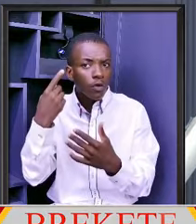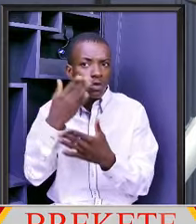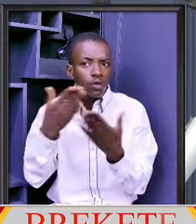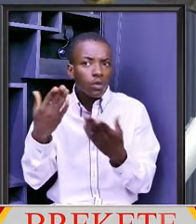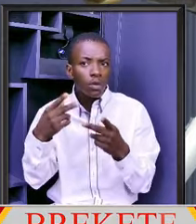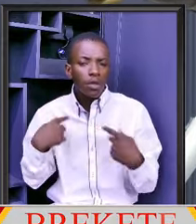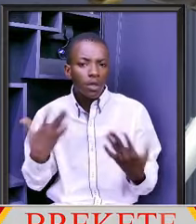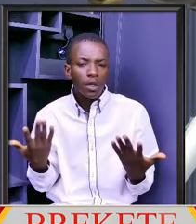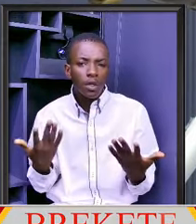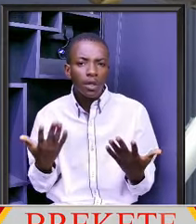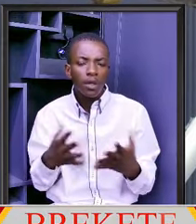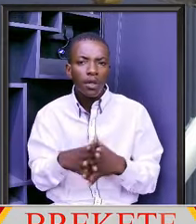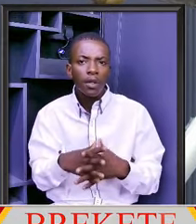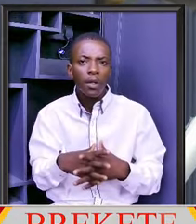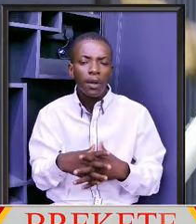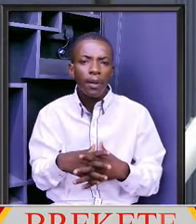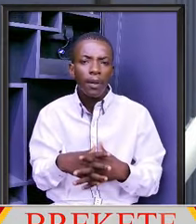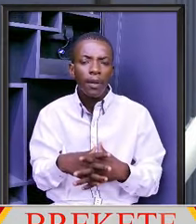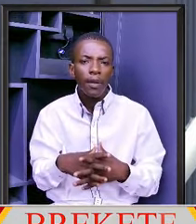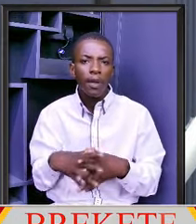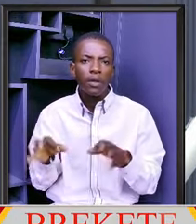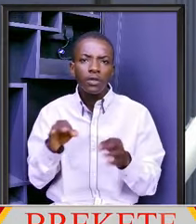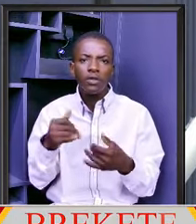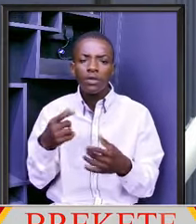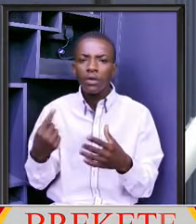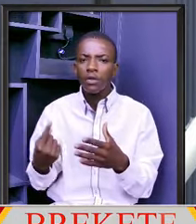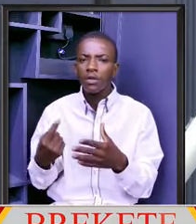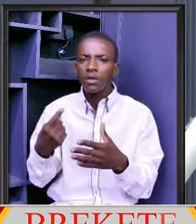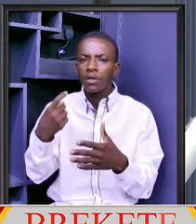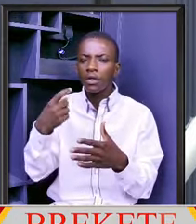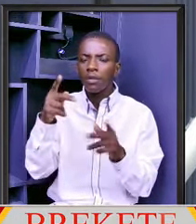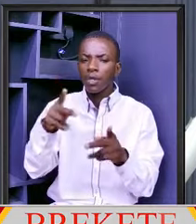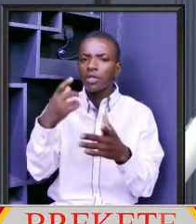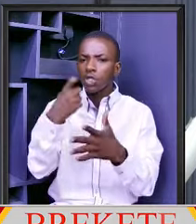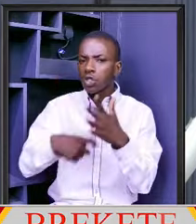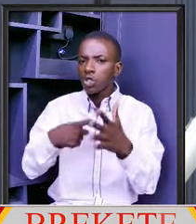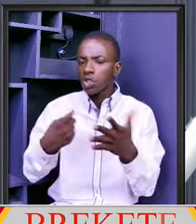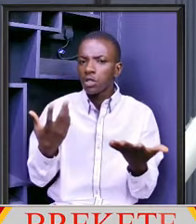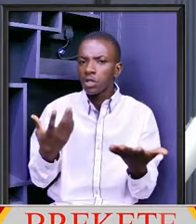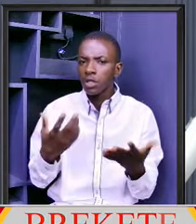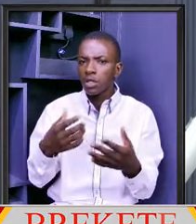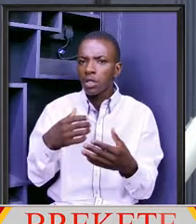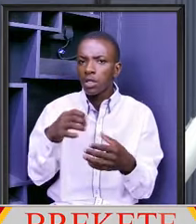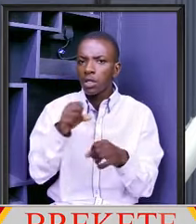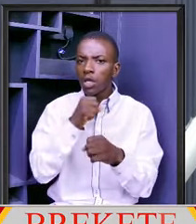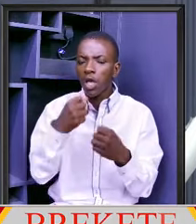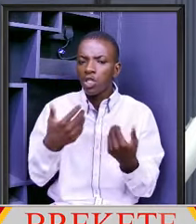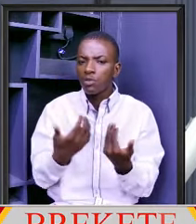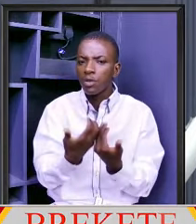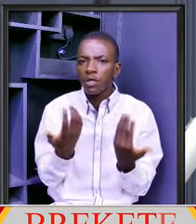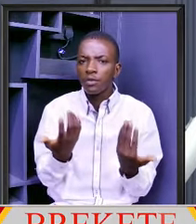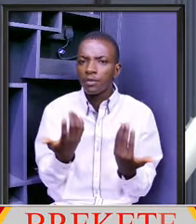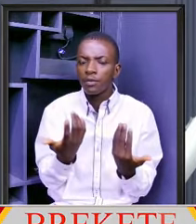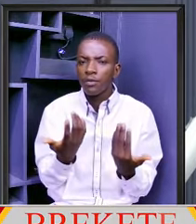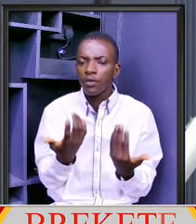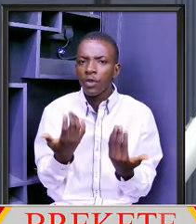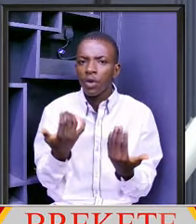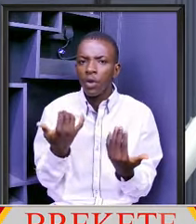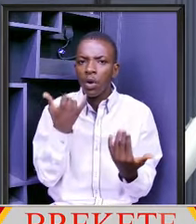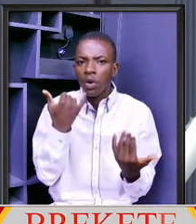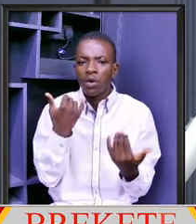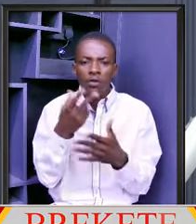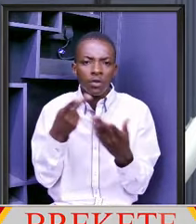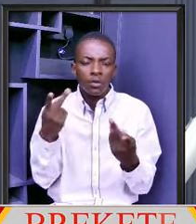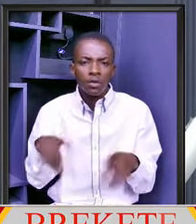hold on for so-so person. As if you be the person child, you be the person age mate. Hold on for